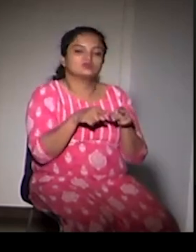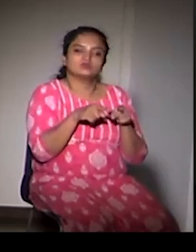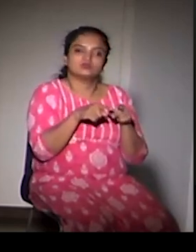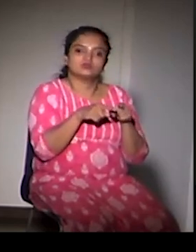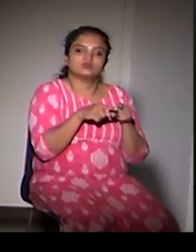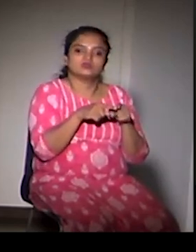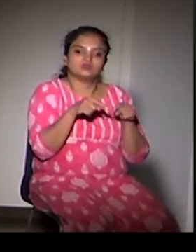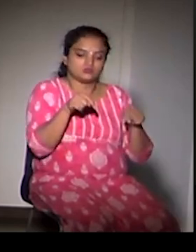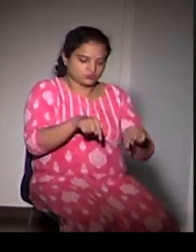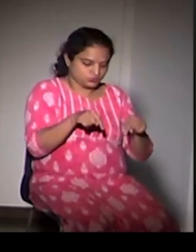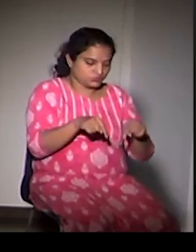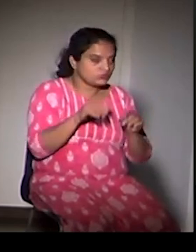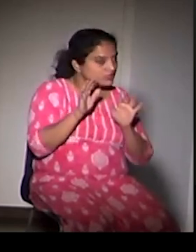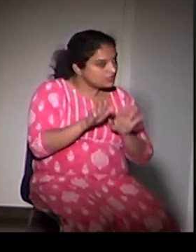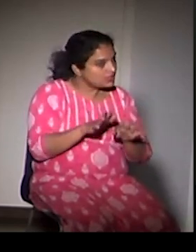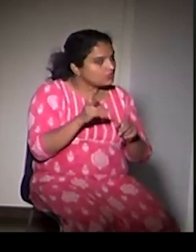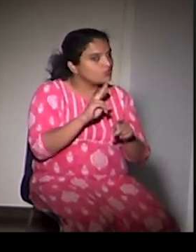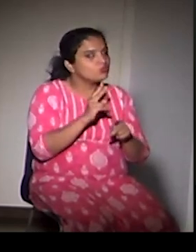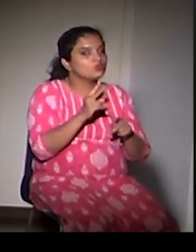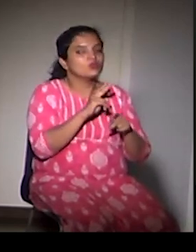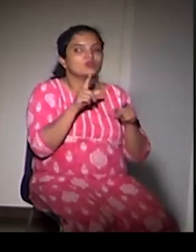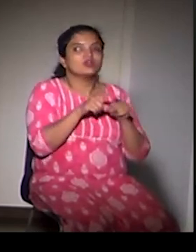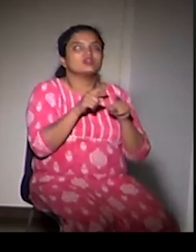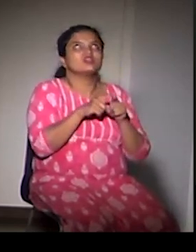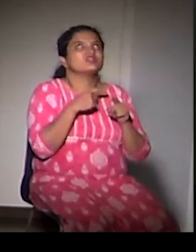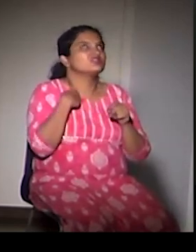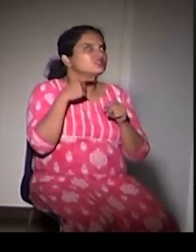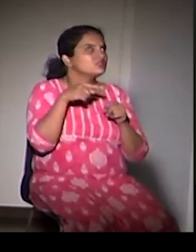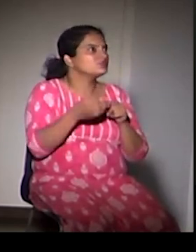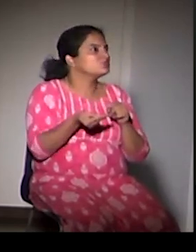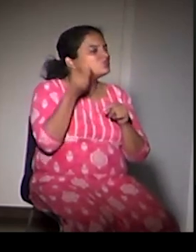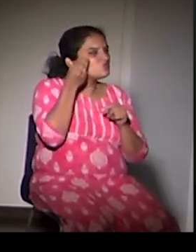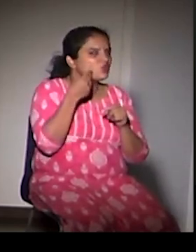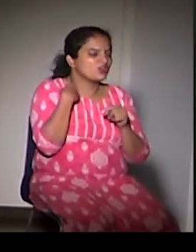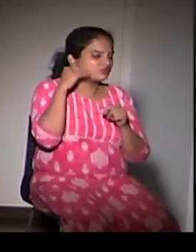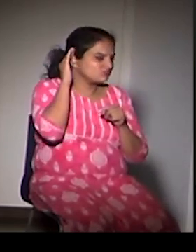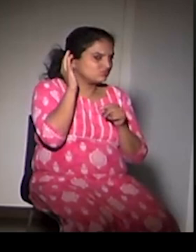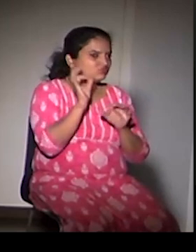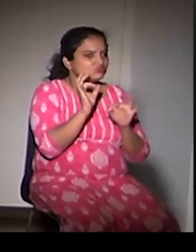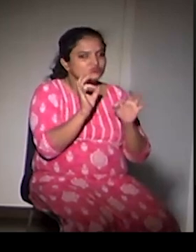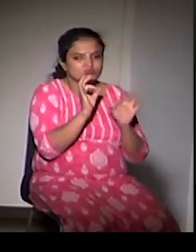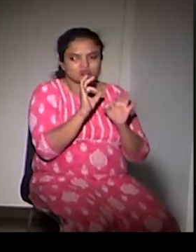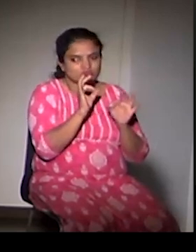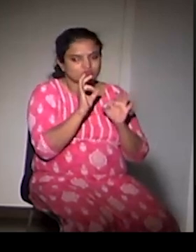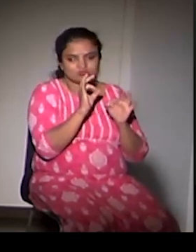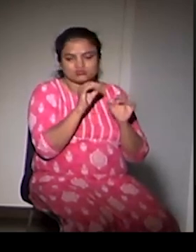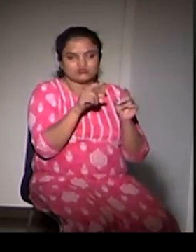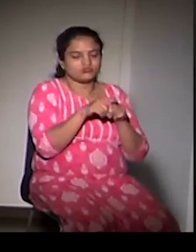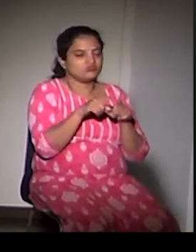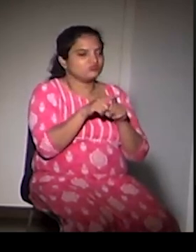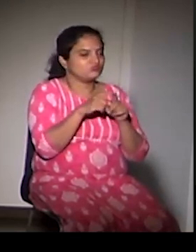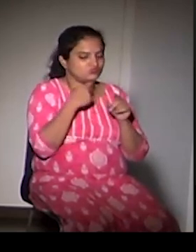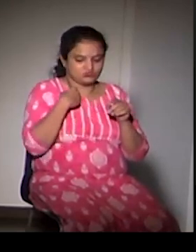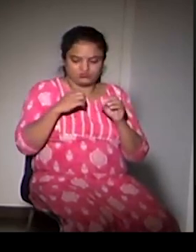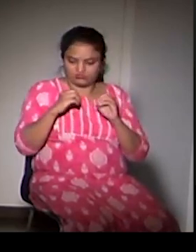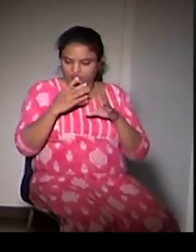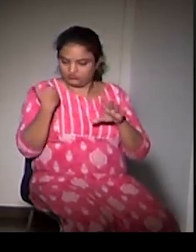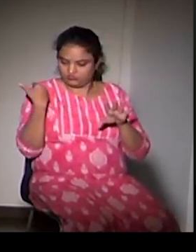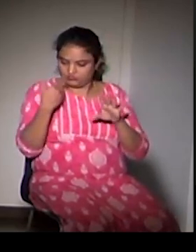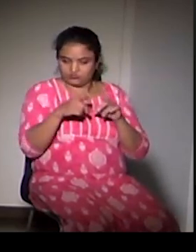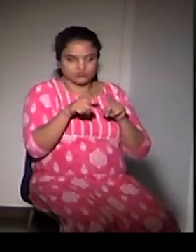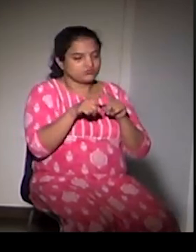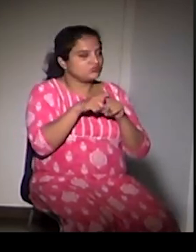still here today. But as I say, it's not very much visited, and it's quite different from the crowds you get around the Taj